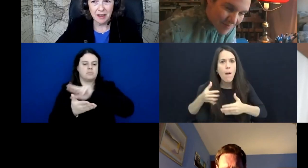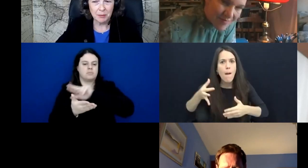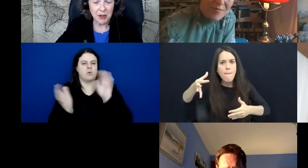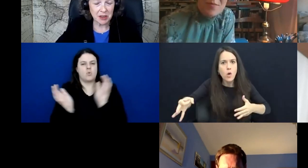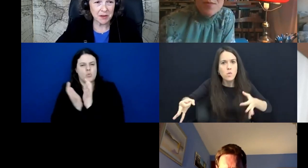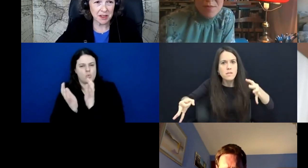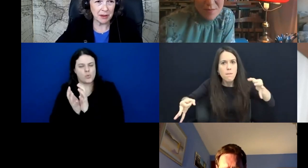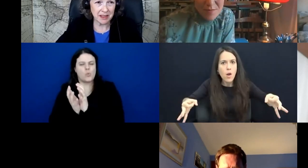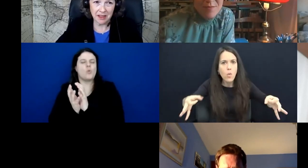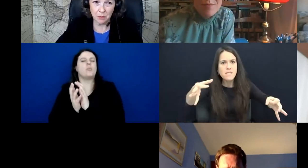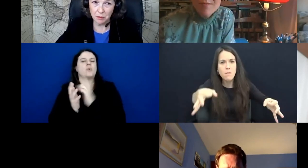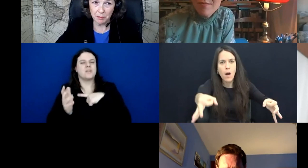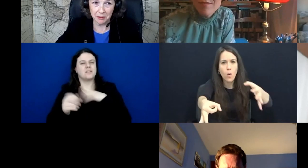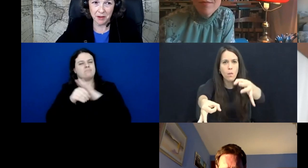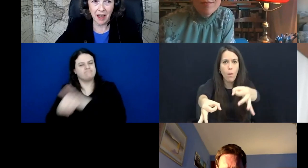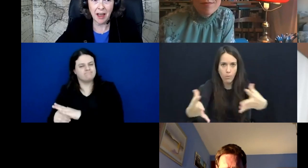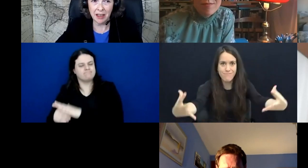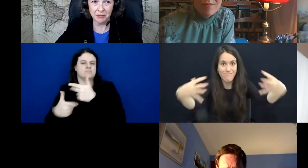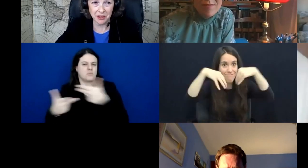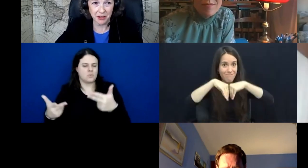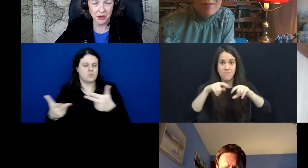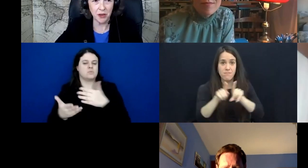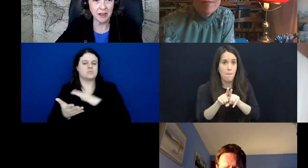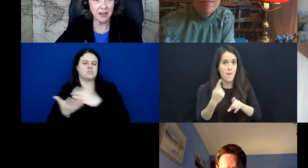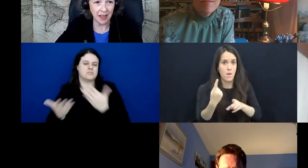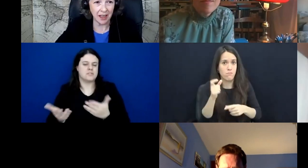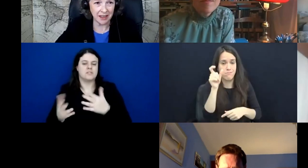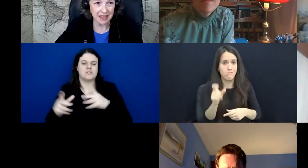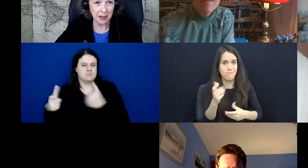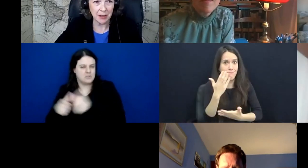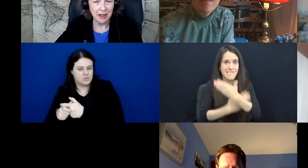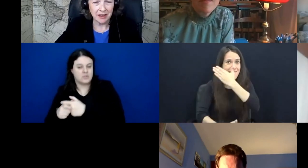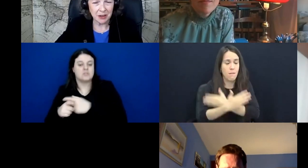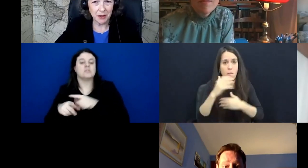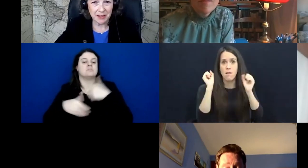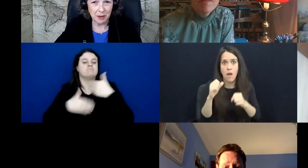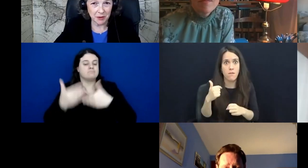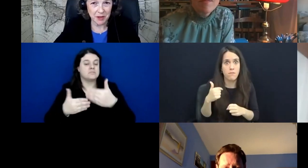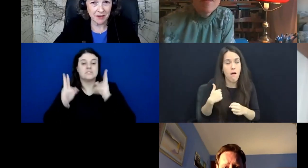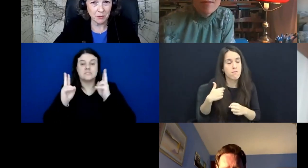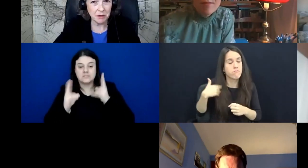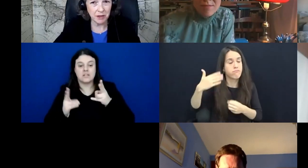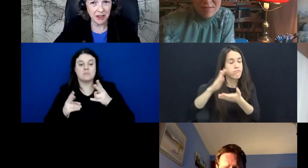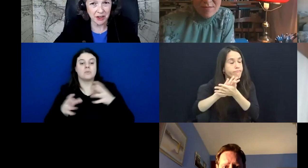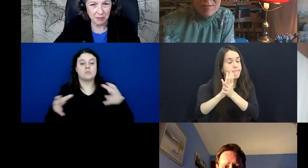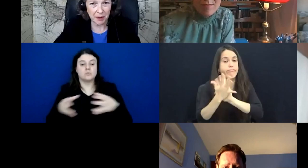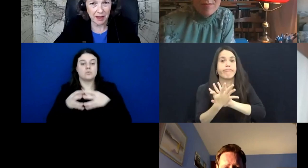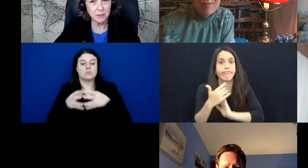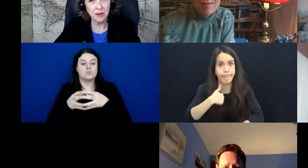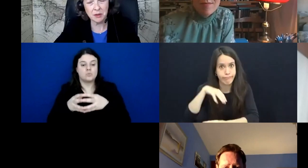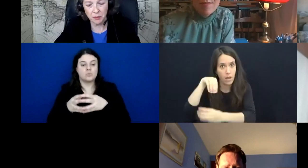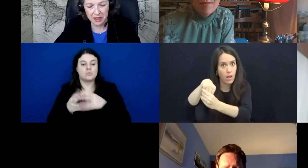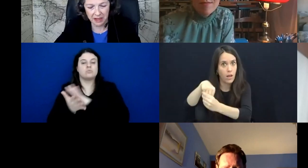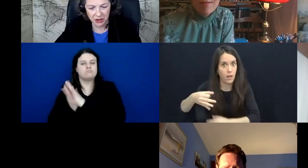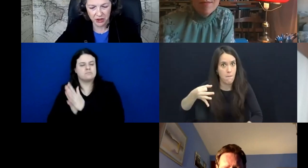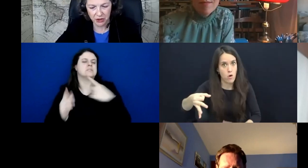course, persons with disability is the one minority any of us could join at any time. So it's a minority that we really should be paying